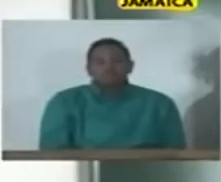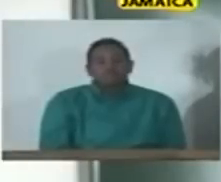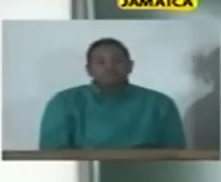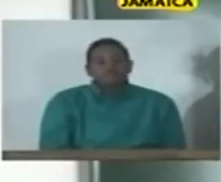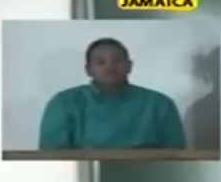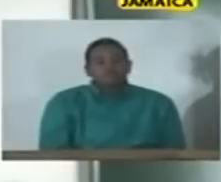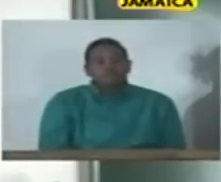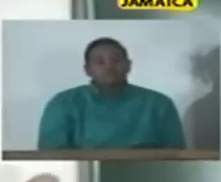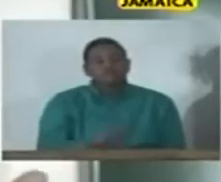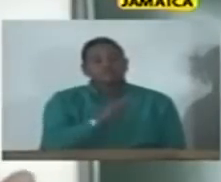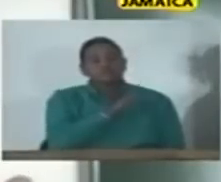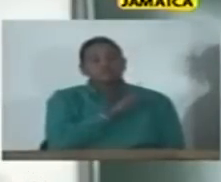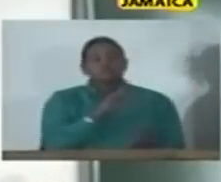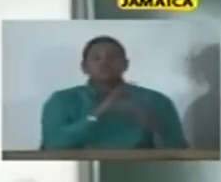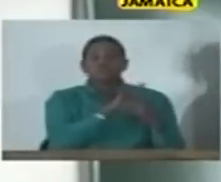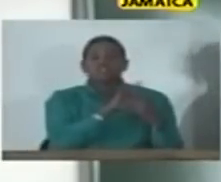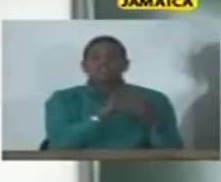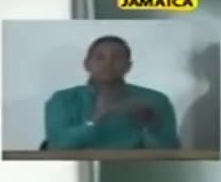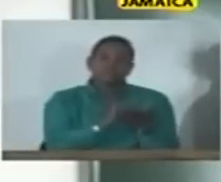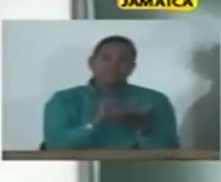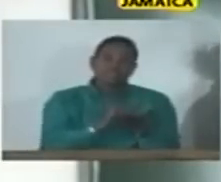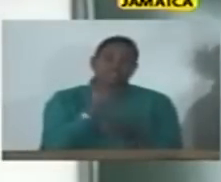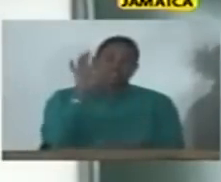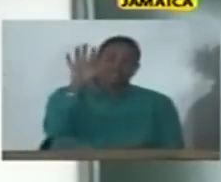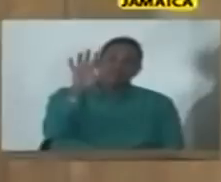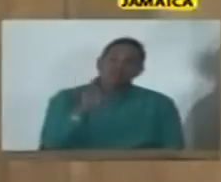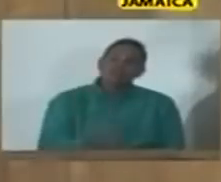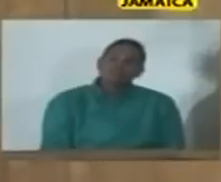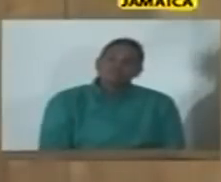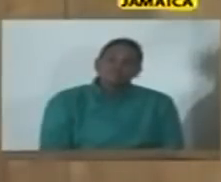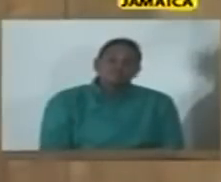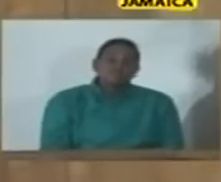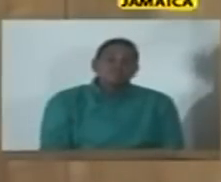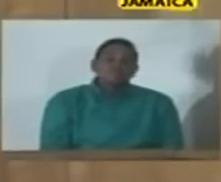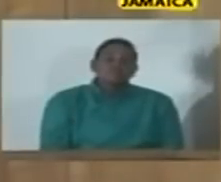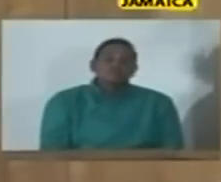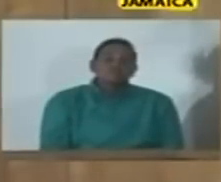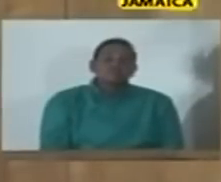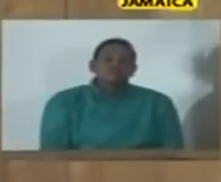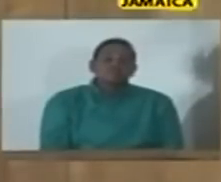Personal relationship on page 5. You said the bottom of page 5?